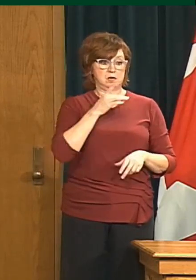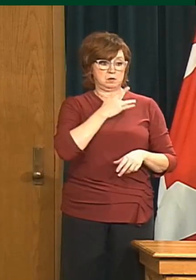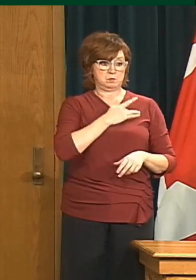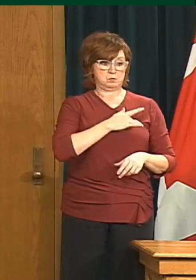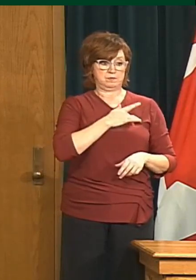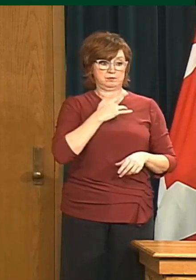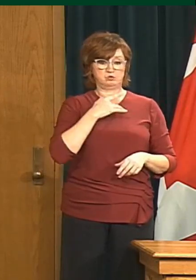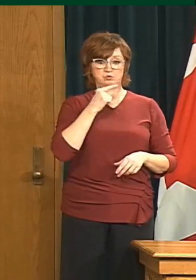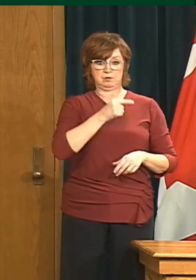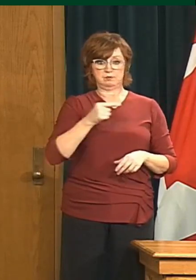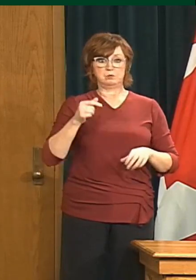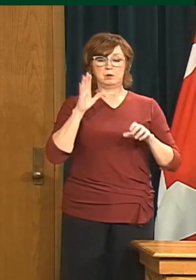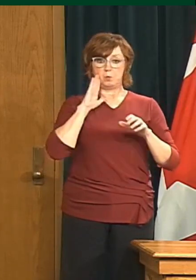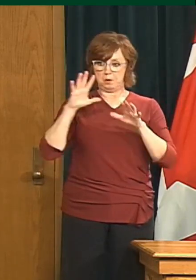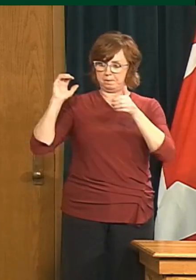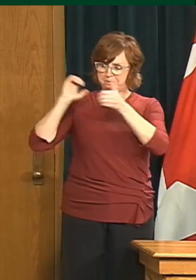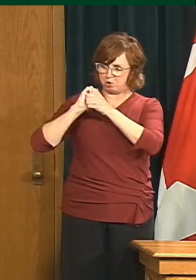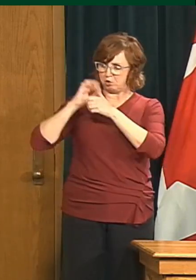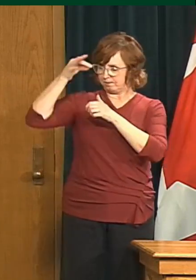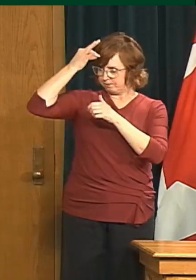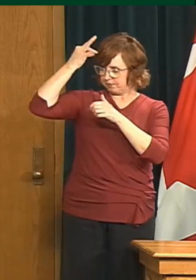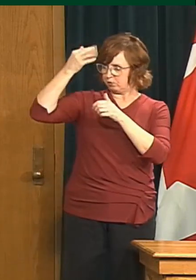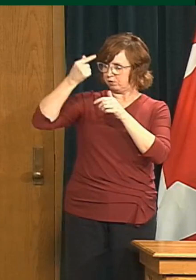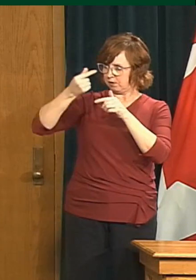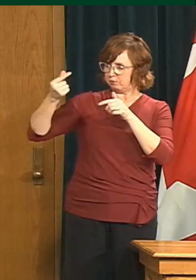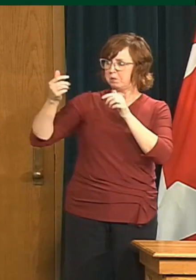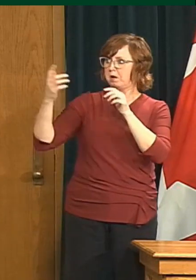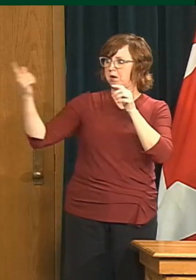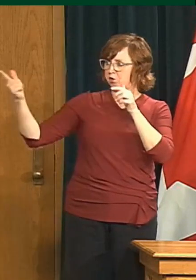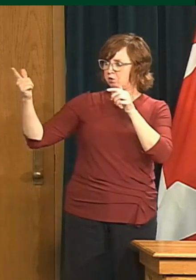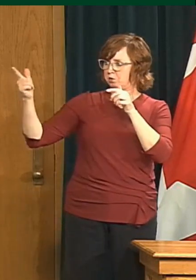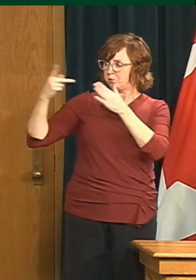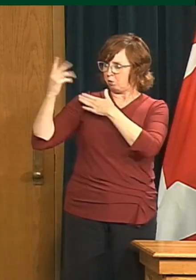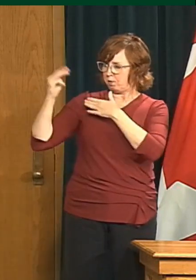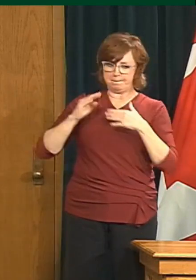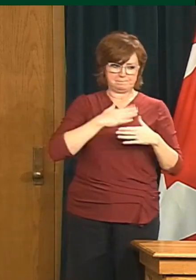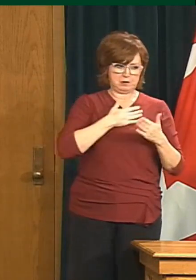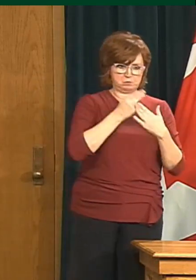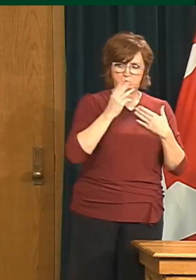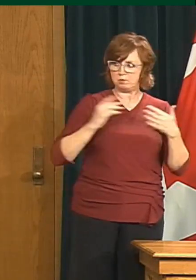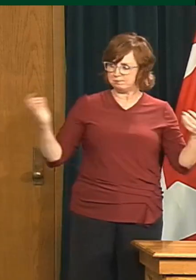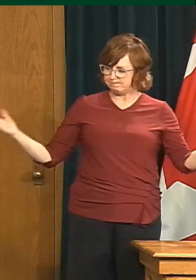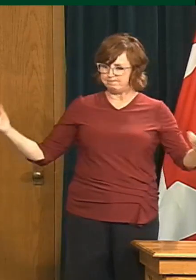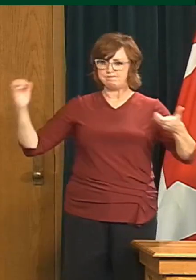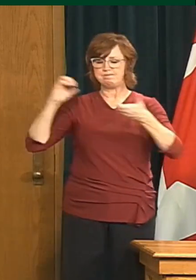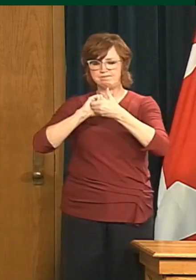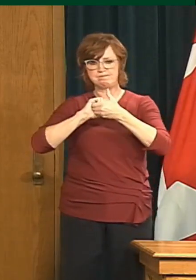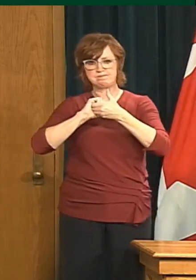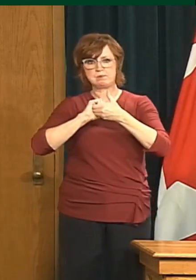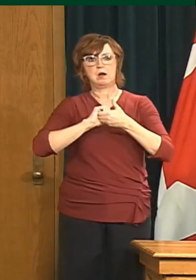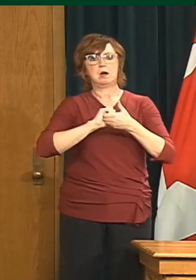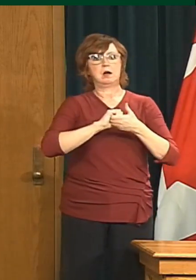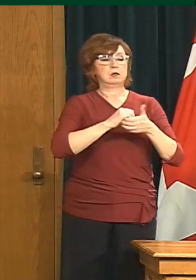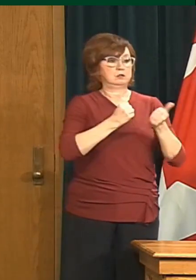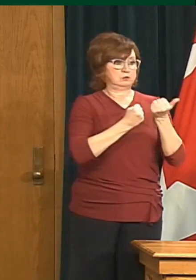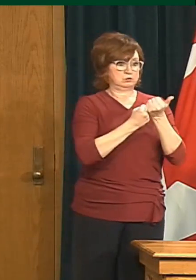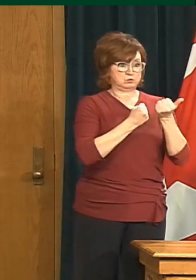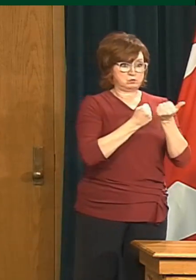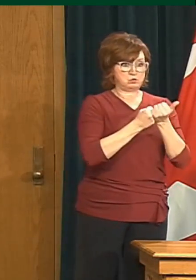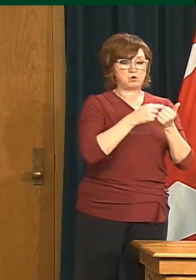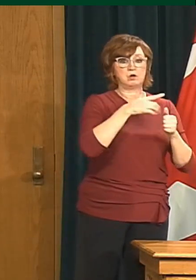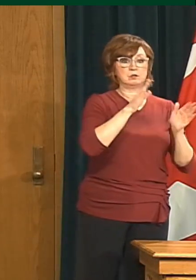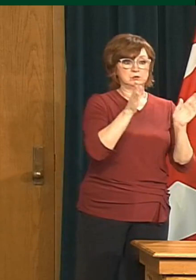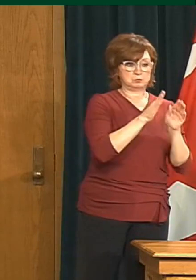going to partner with the federal government where needed and dovetail in on their programs to support small business, to support large business, and to